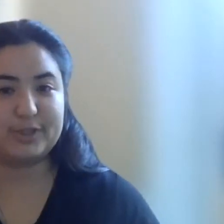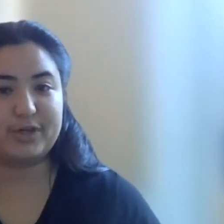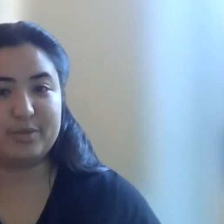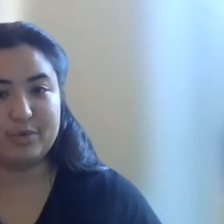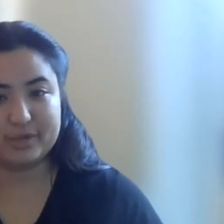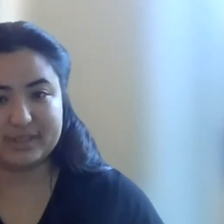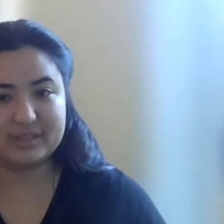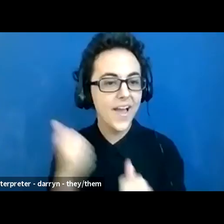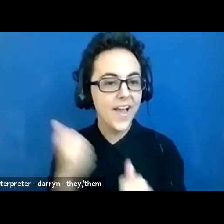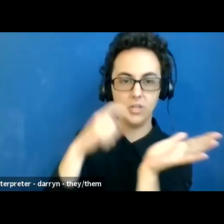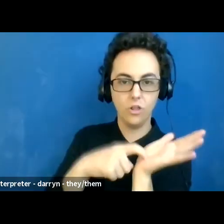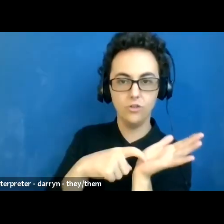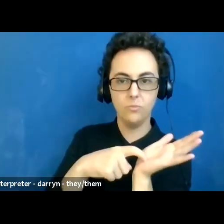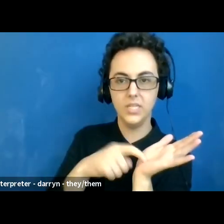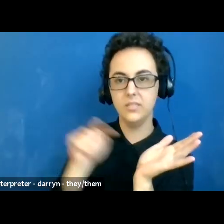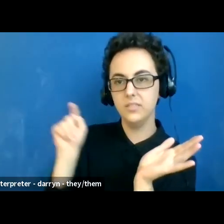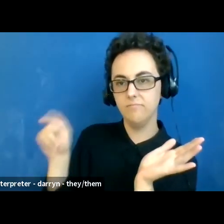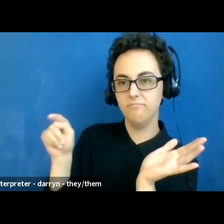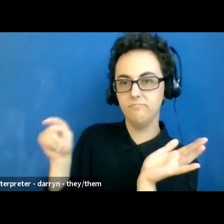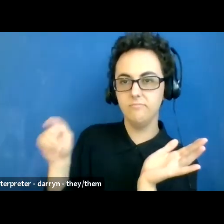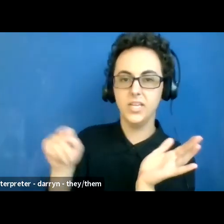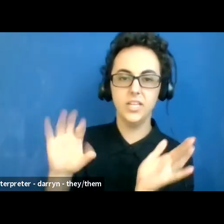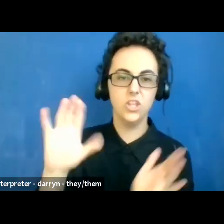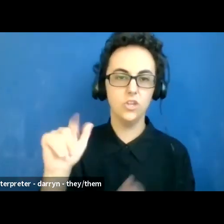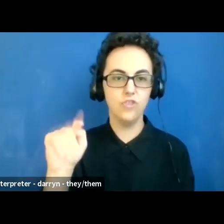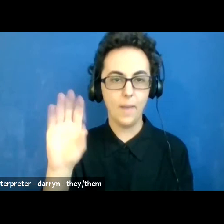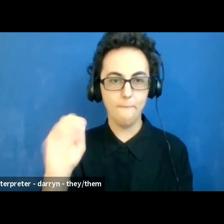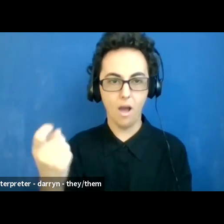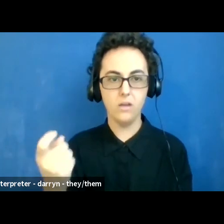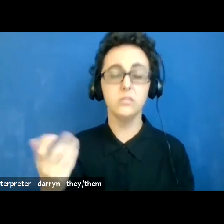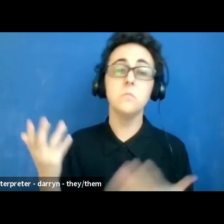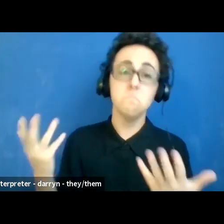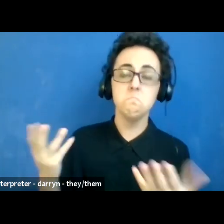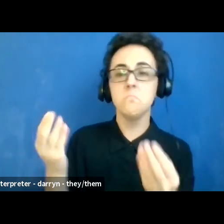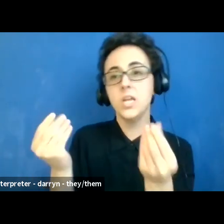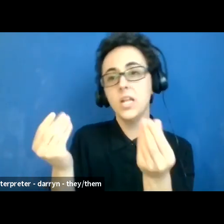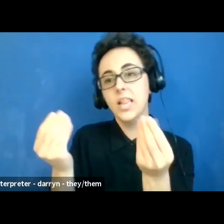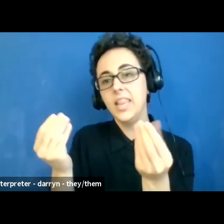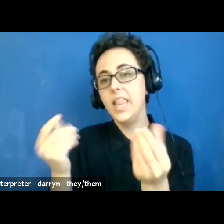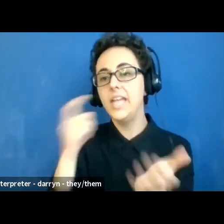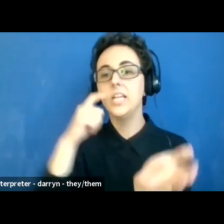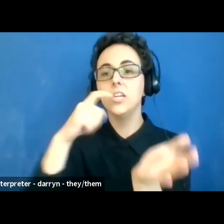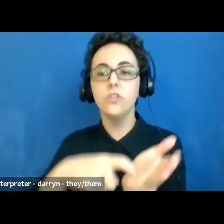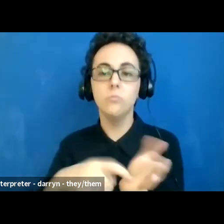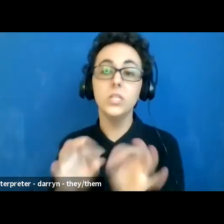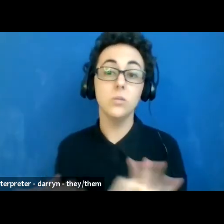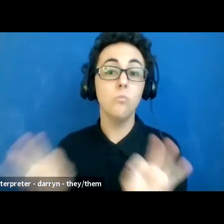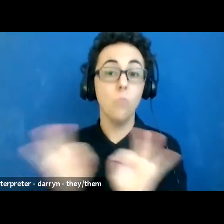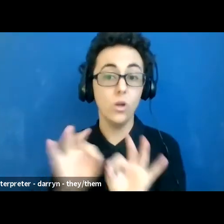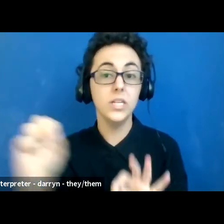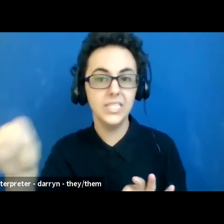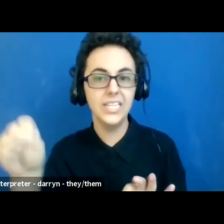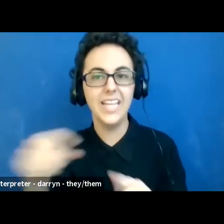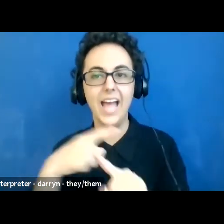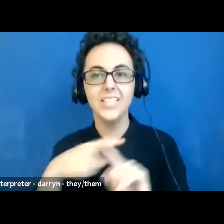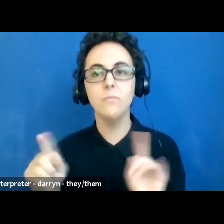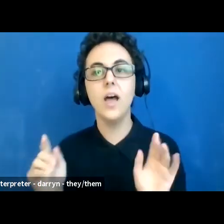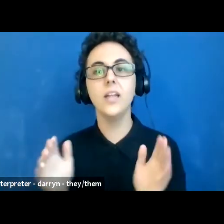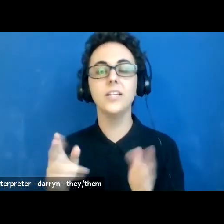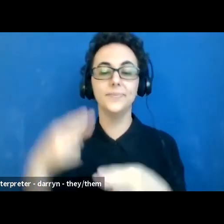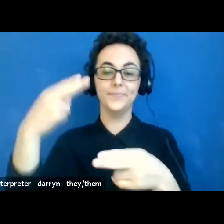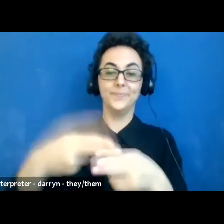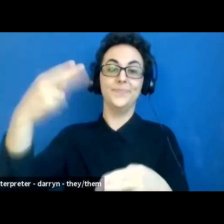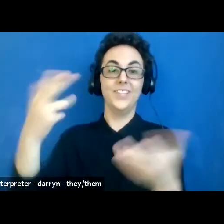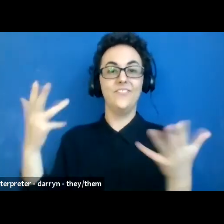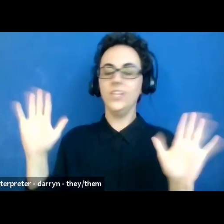Land acknowledgements are important, but we must also take action in support of Native-led movements for justice. In the chat, we'll share some information